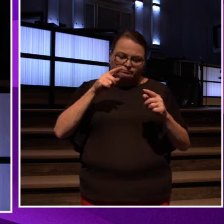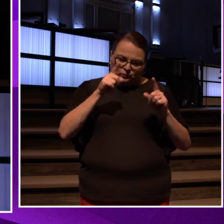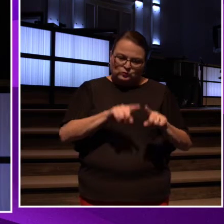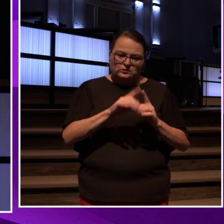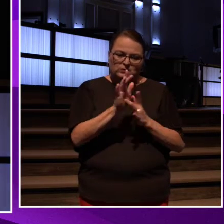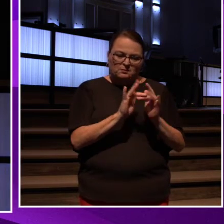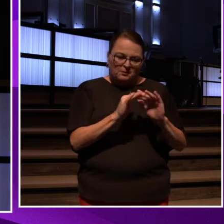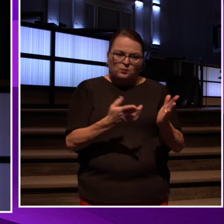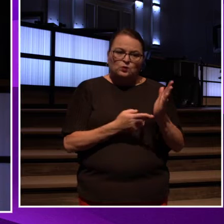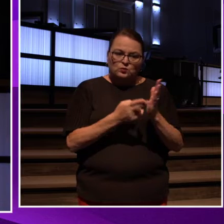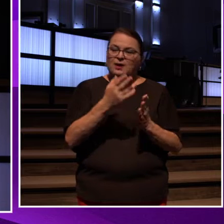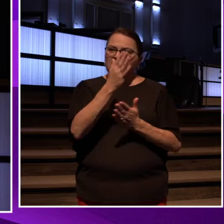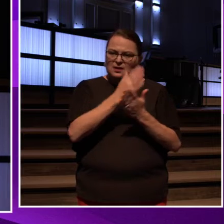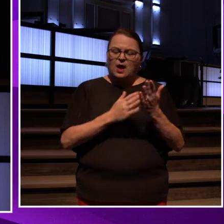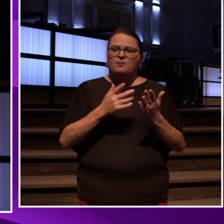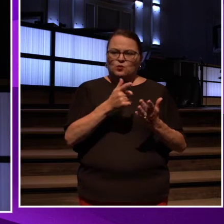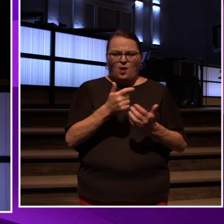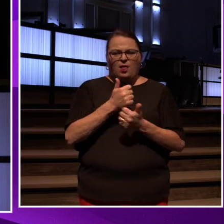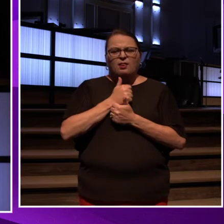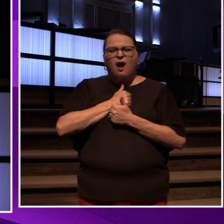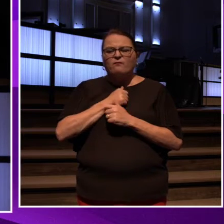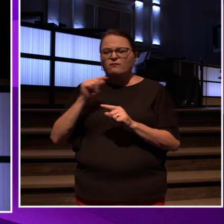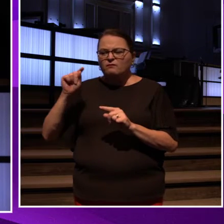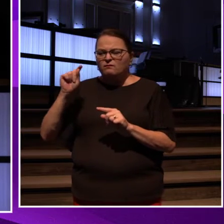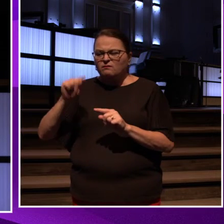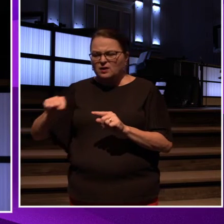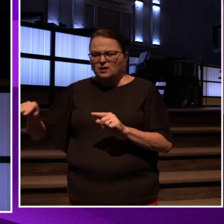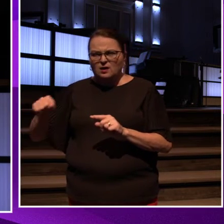loving stuff that God says, hey, hold on there.